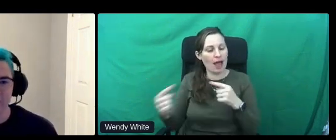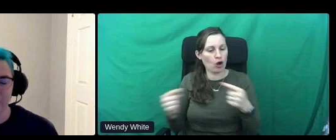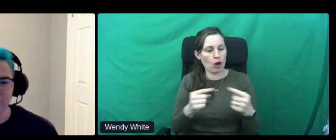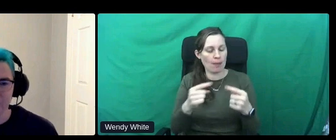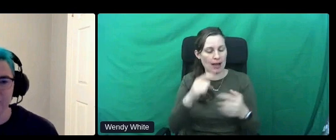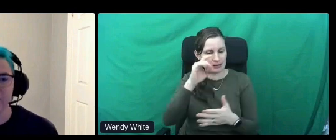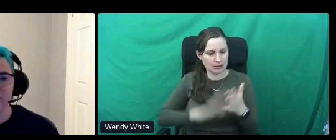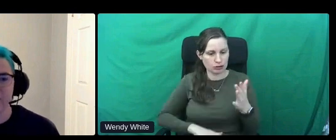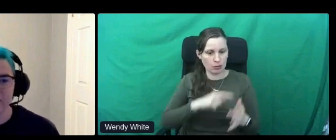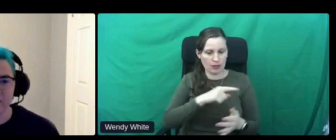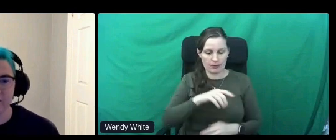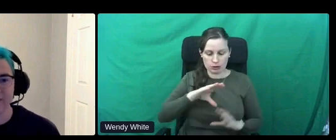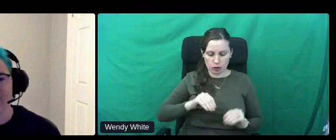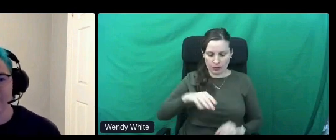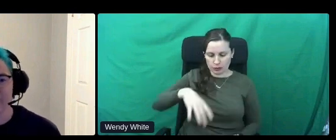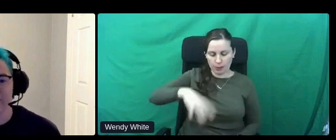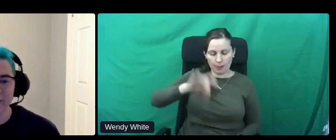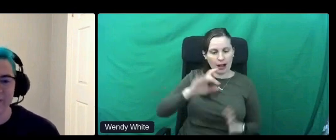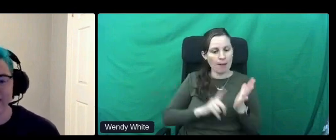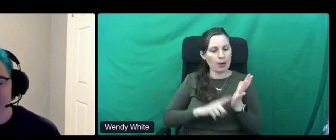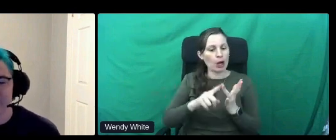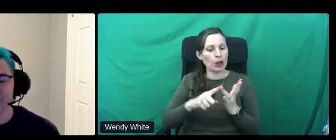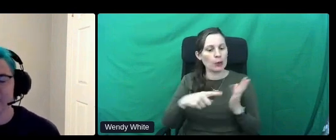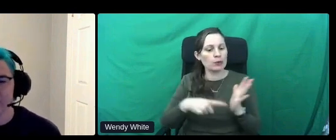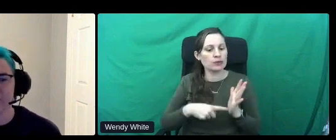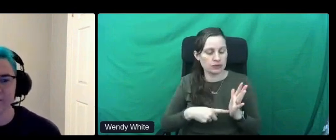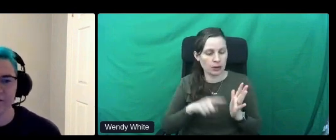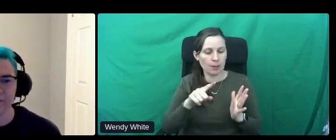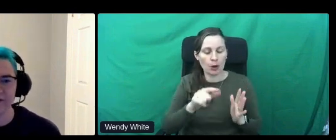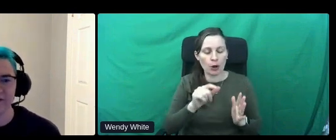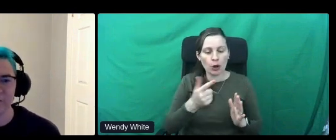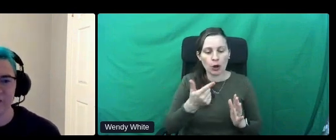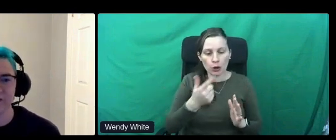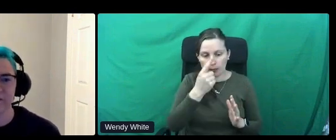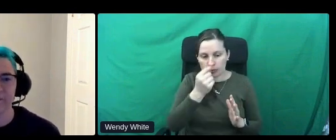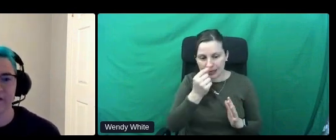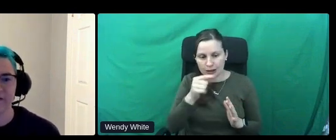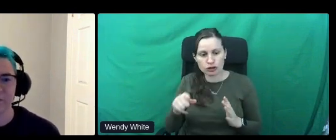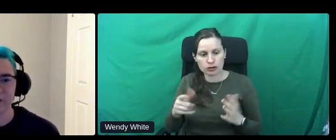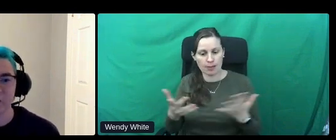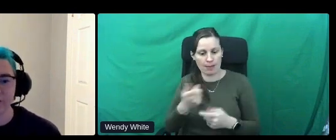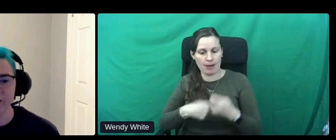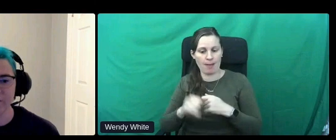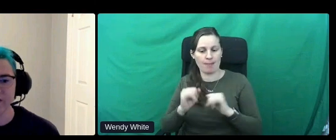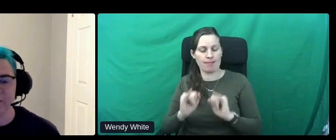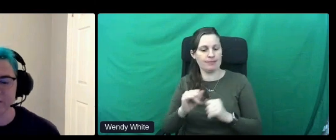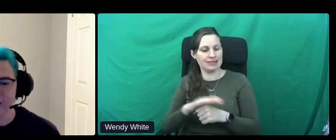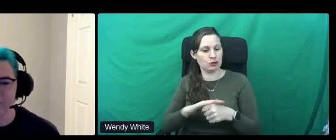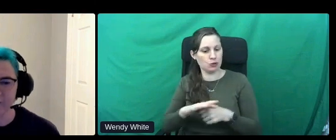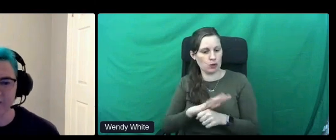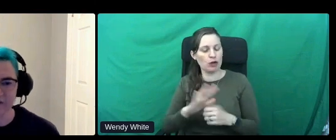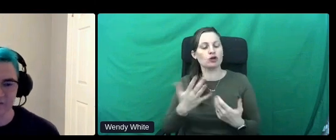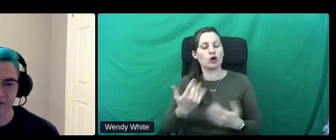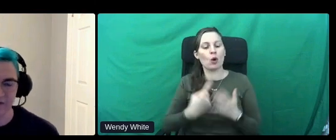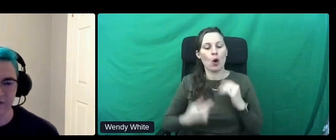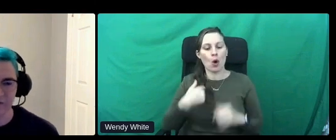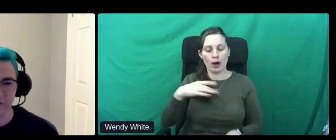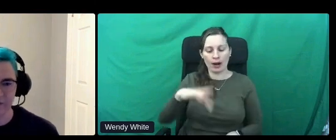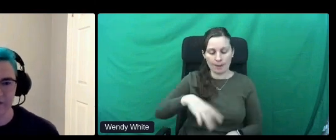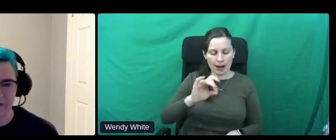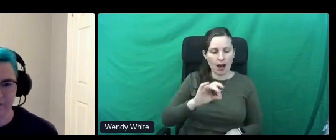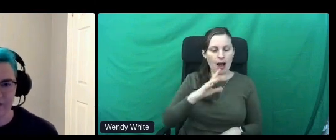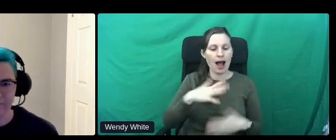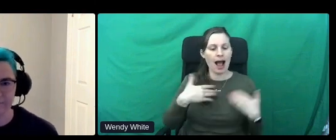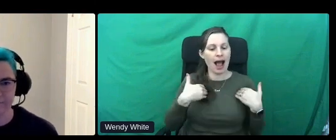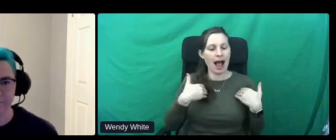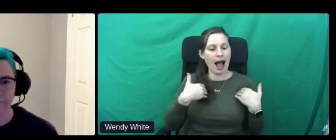stopping to pick up loot but could potentially get a player into a bad situation. And so we only picked up health crystals and rage crystals while